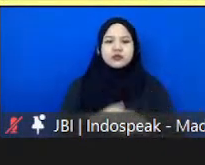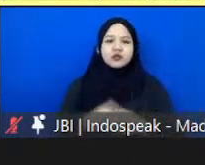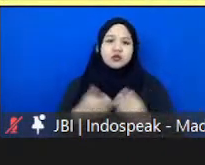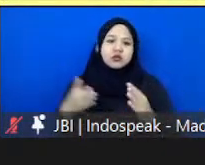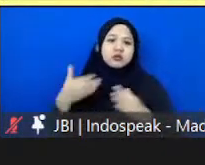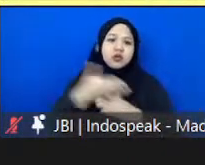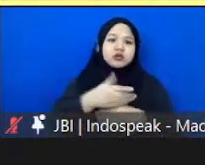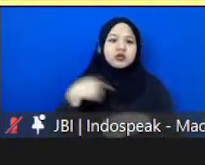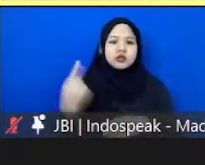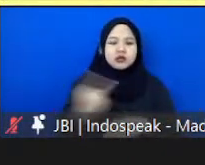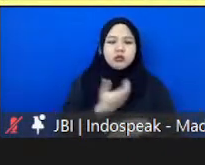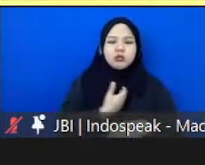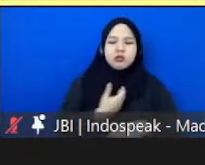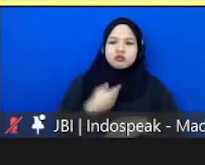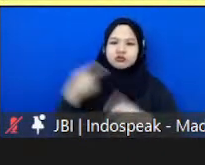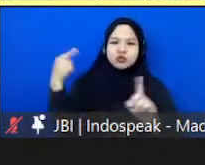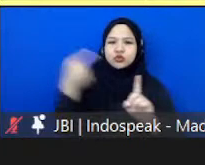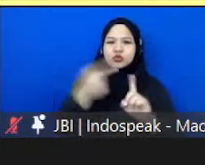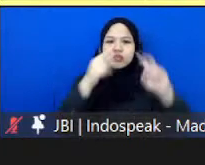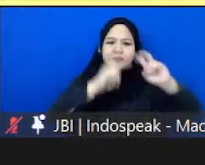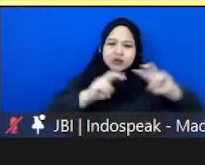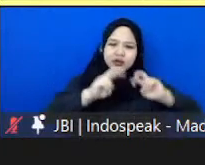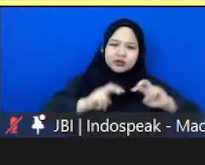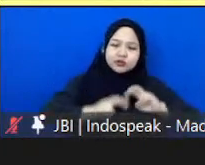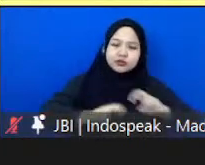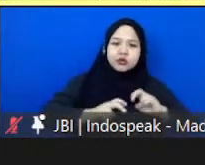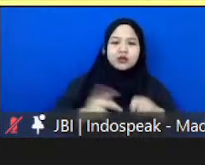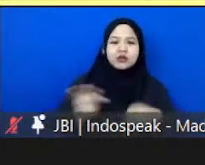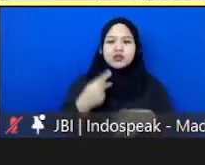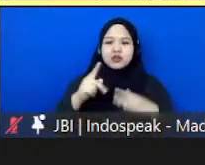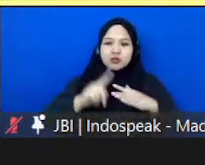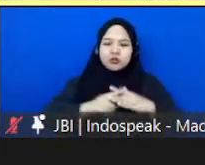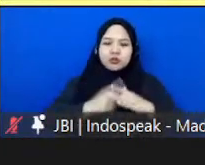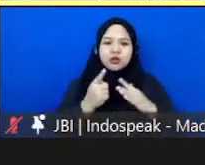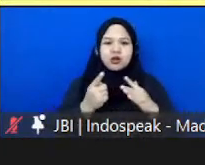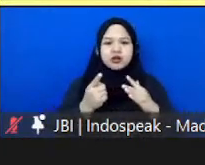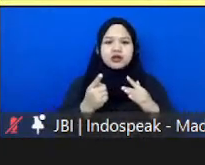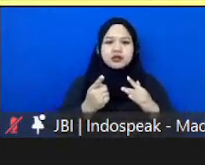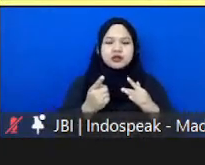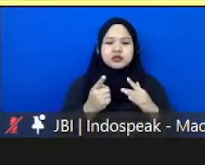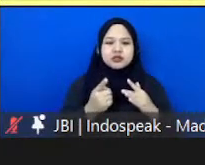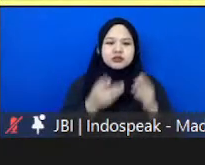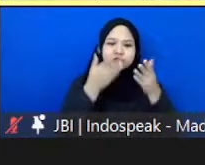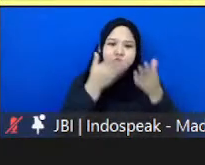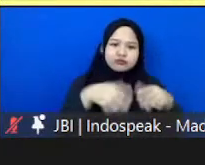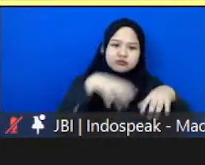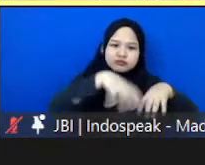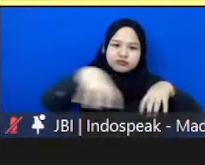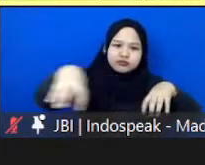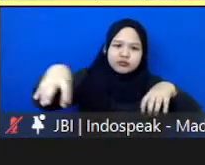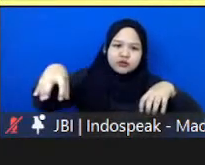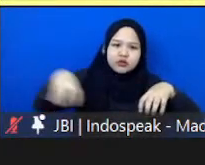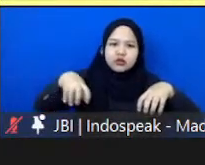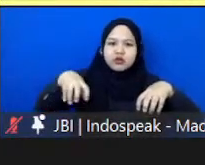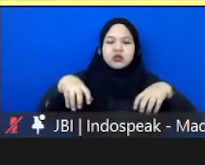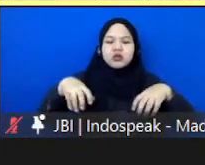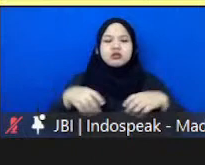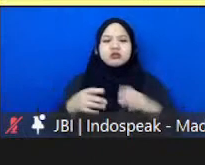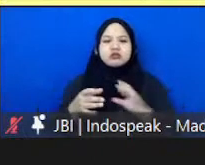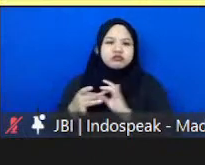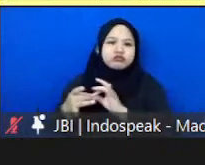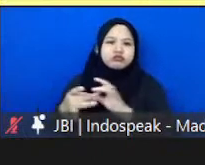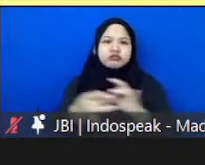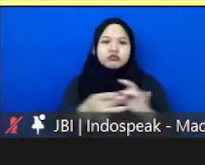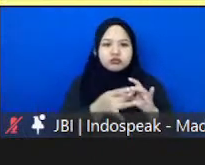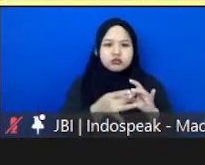explore. Slide. We especially sought the manners in which pluralistic care can not just coexist, but also collaborate to provide care